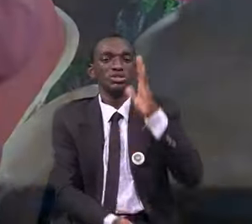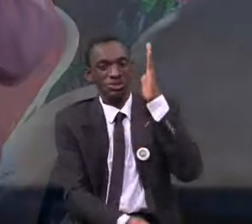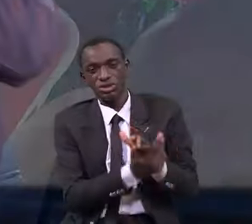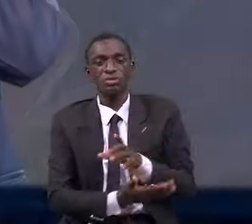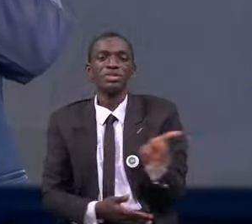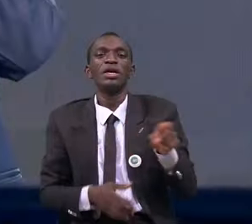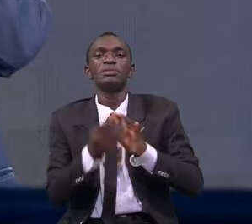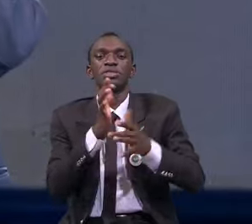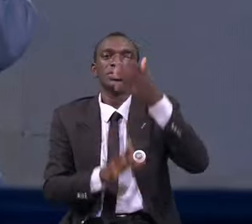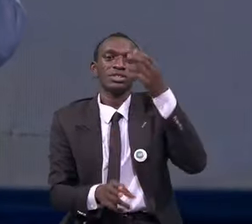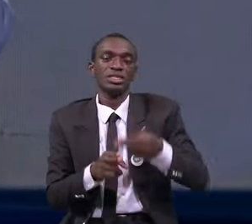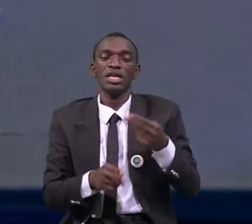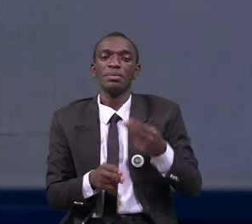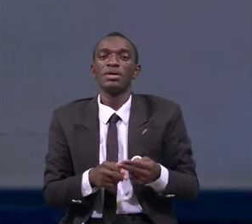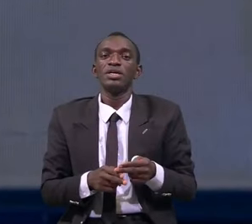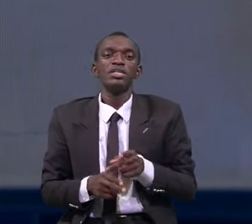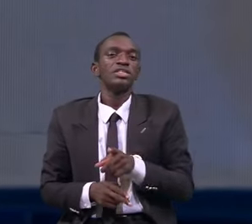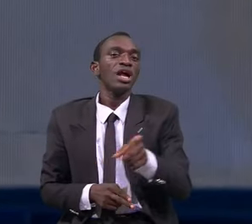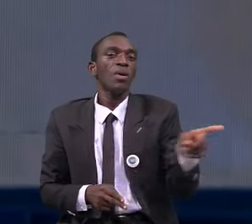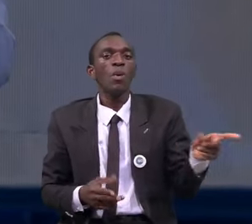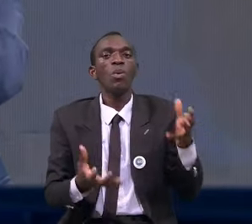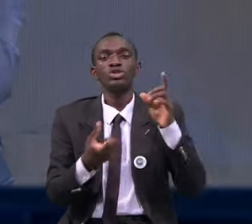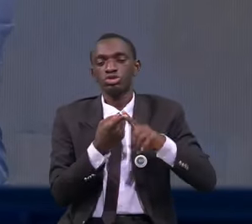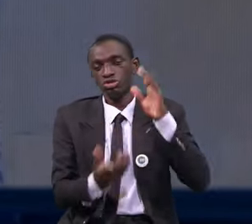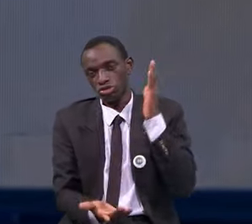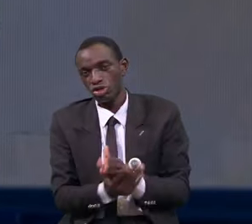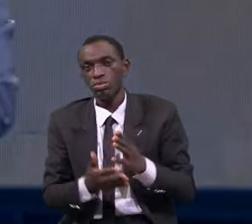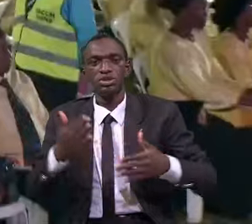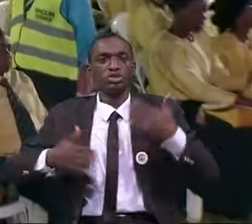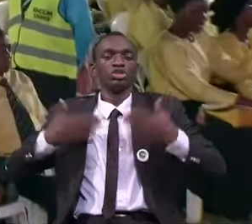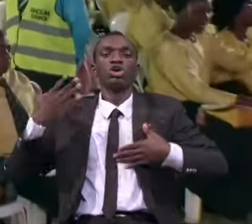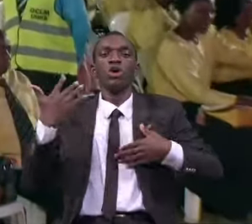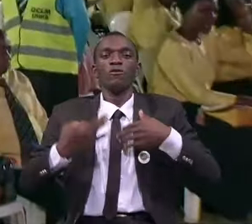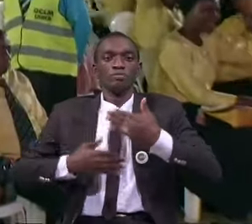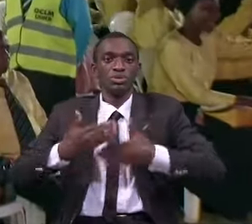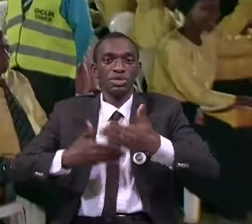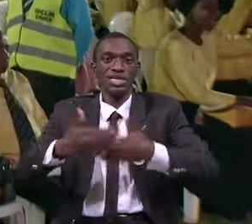They want to stop the joy of progress in your life, God stops them.